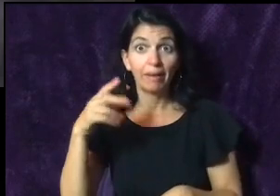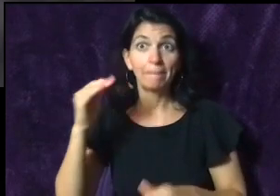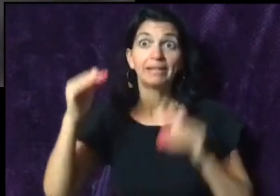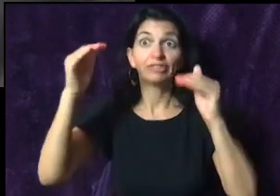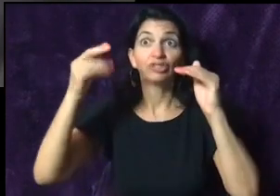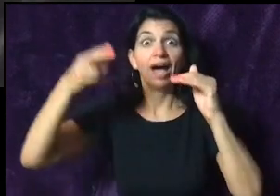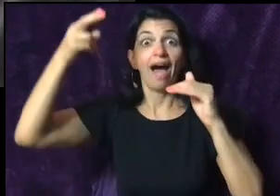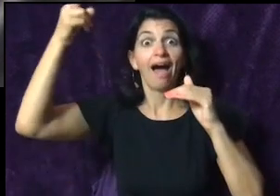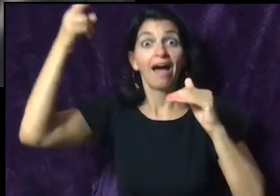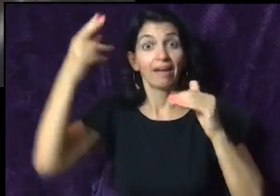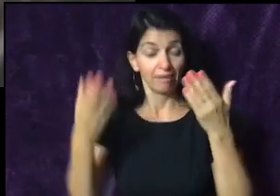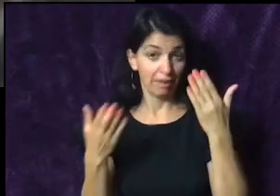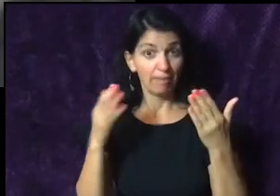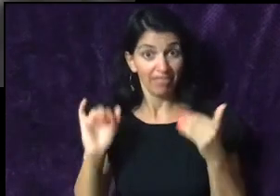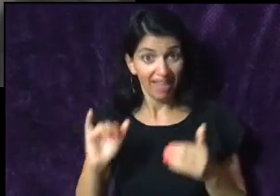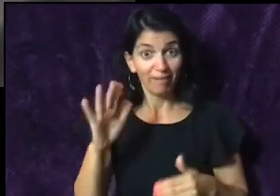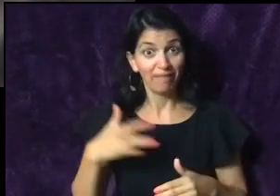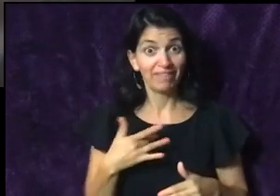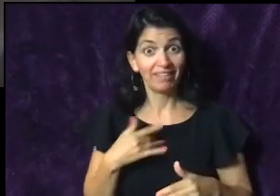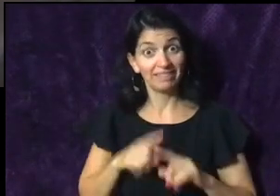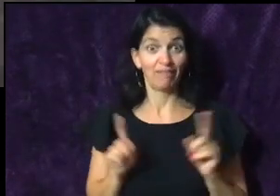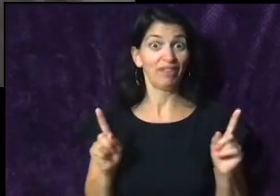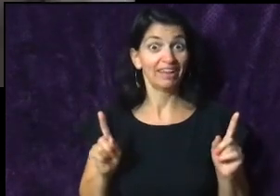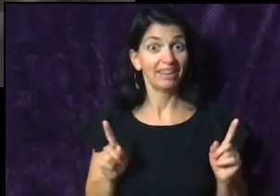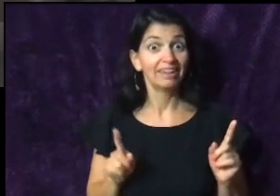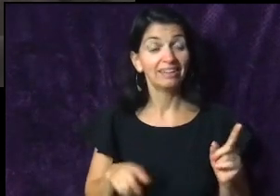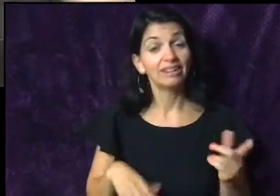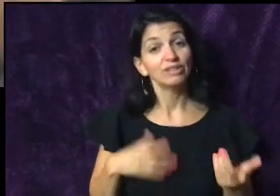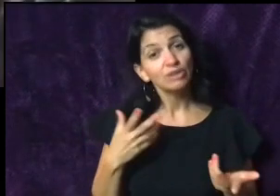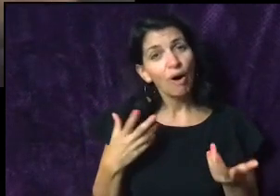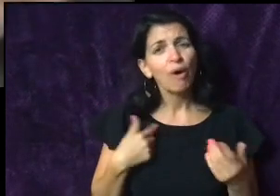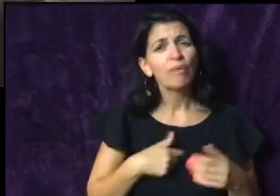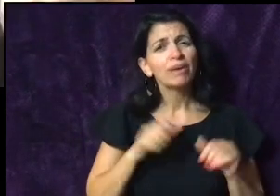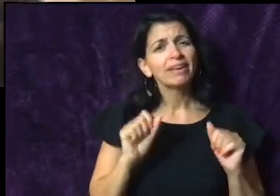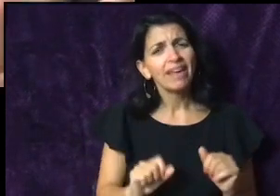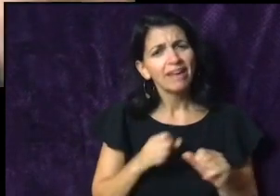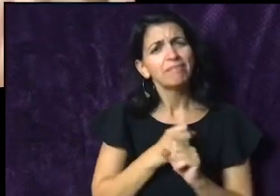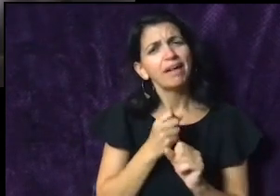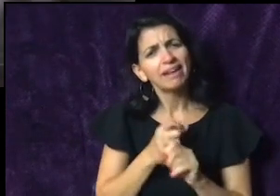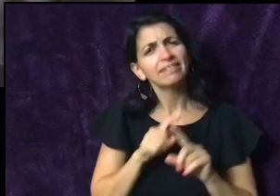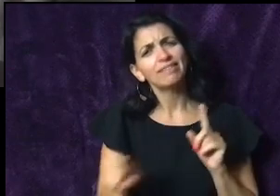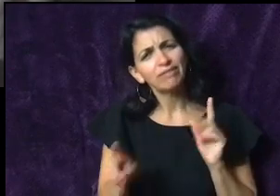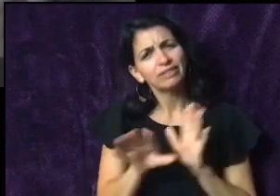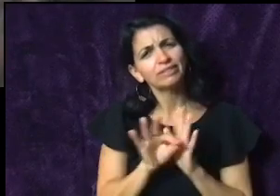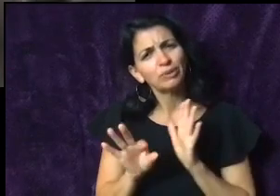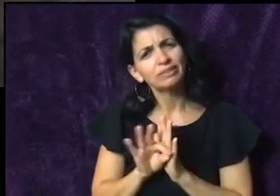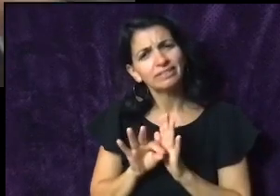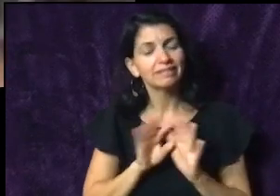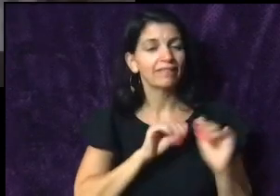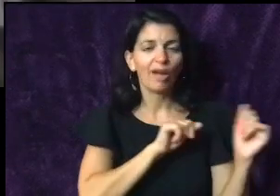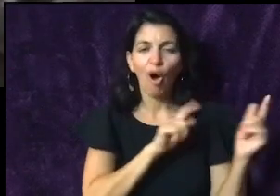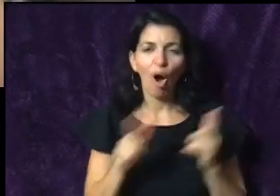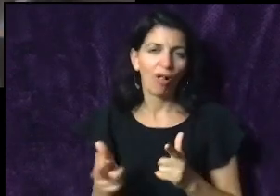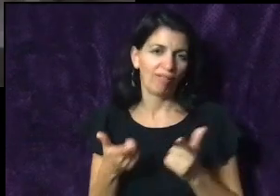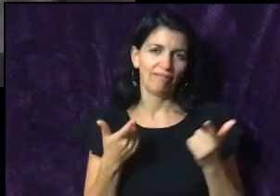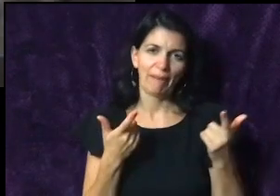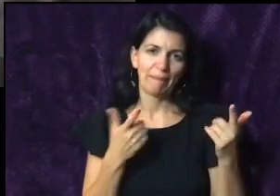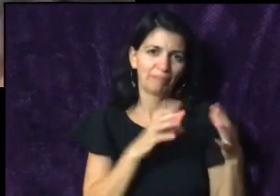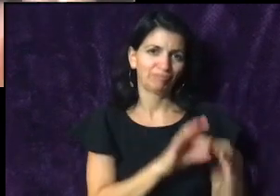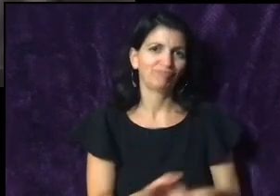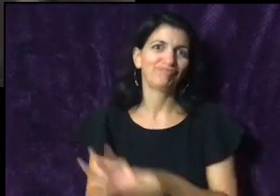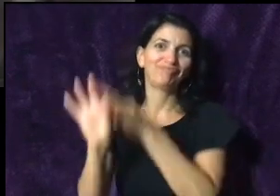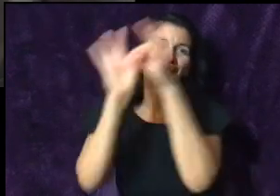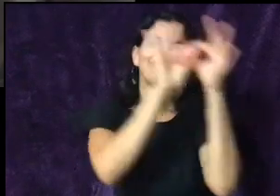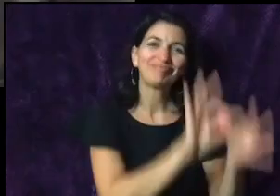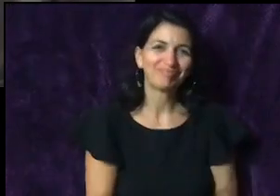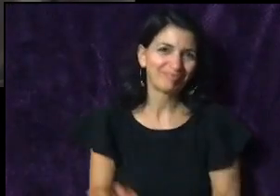the pitch is a very high pitch, then maybe that's gonna feel a certain way too. So we can make different choices and they all relate to each other, and